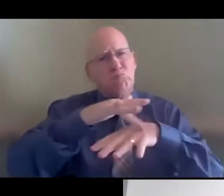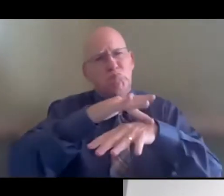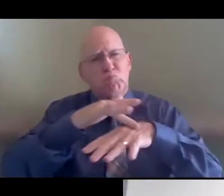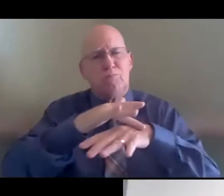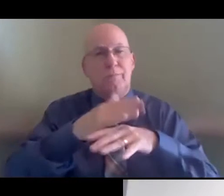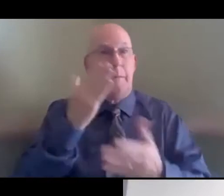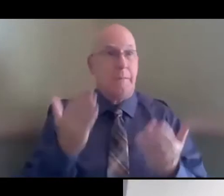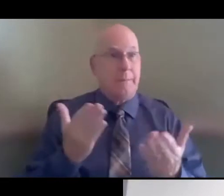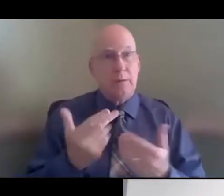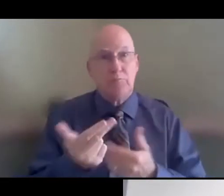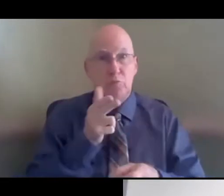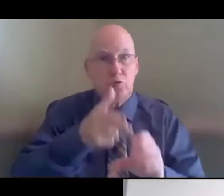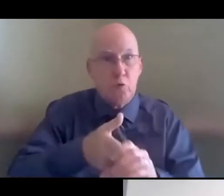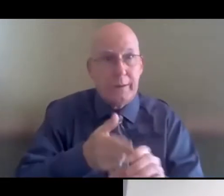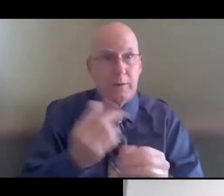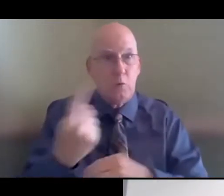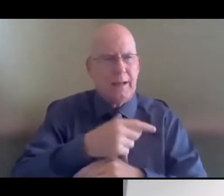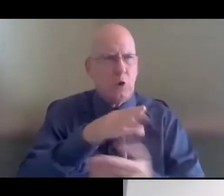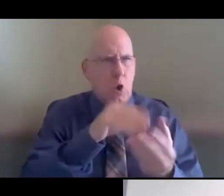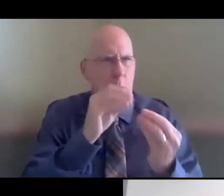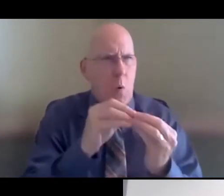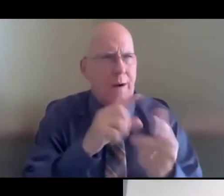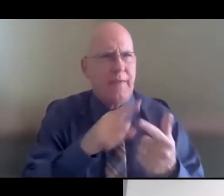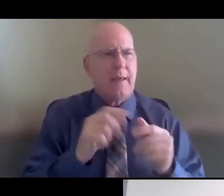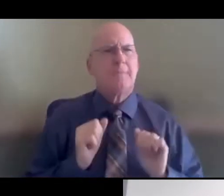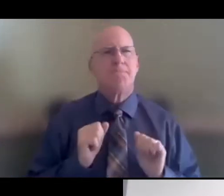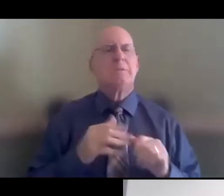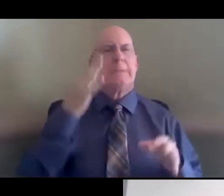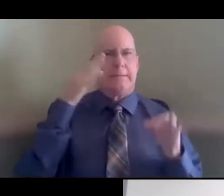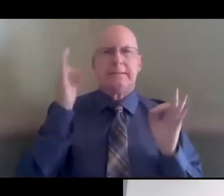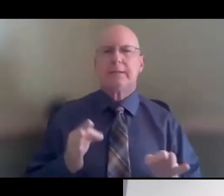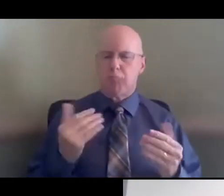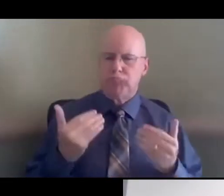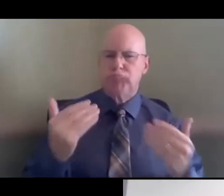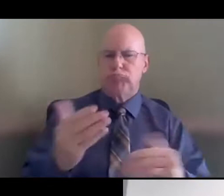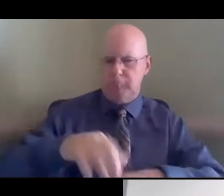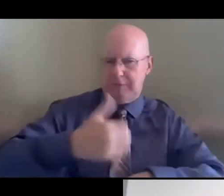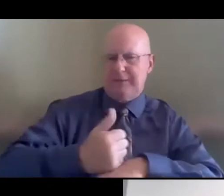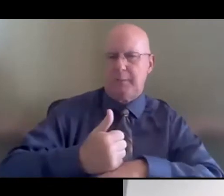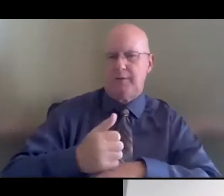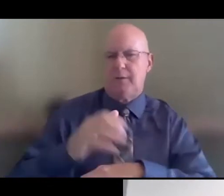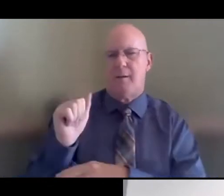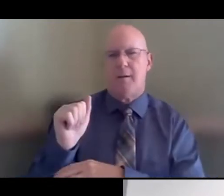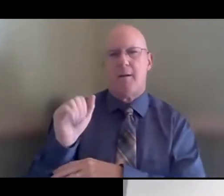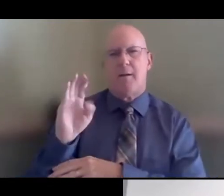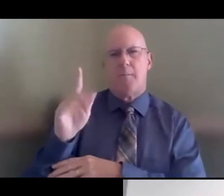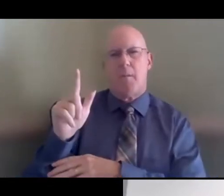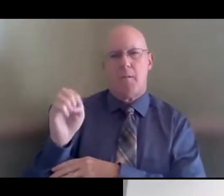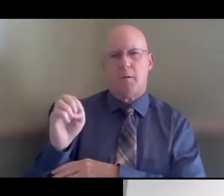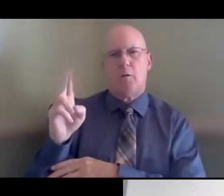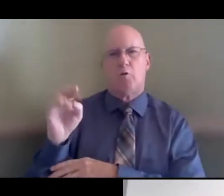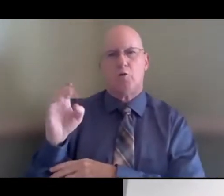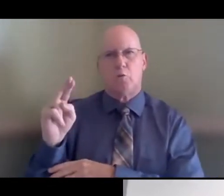to learn a little bit more and then decide, hopefully, to open up your very own ABLE United account. So